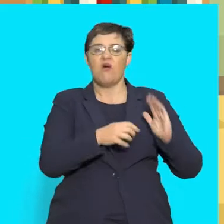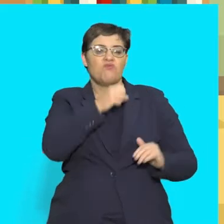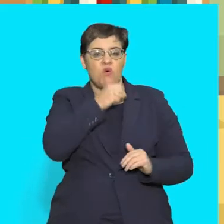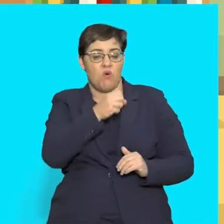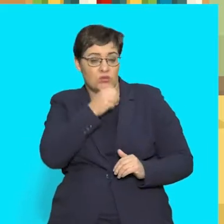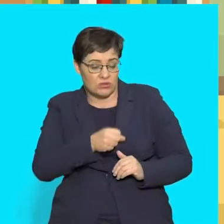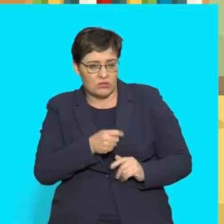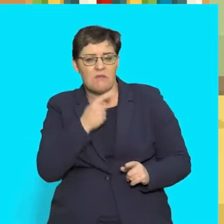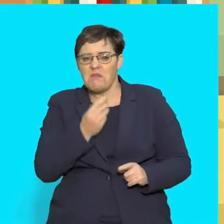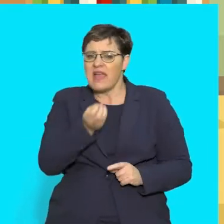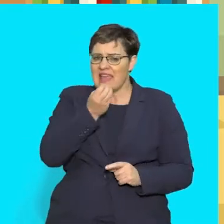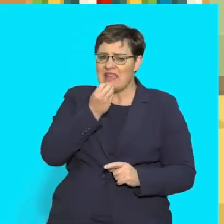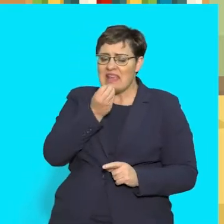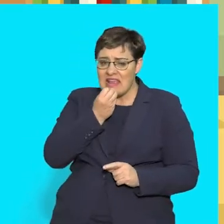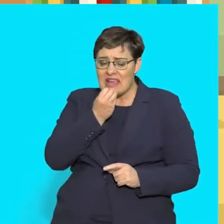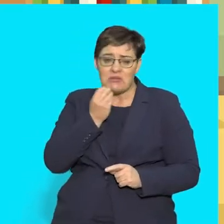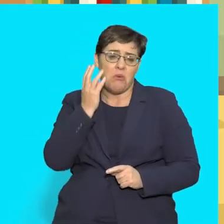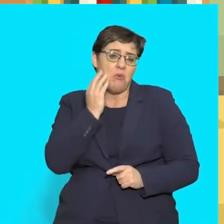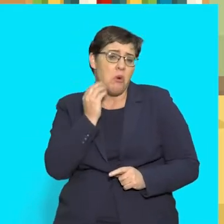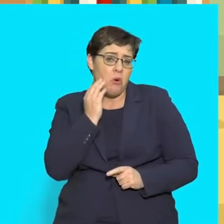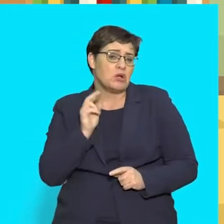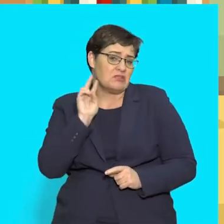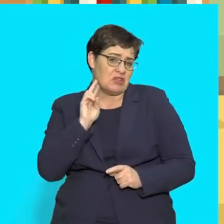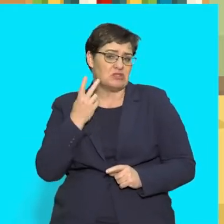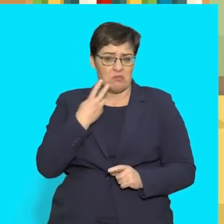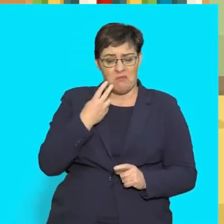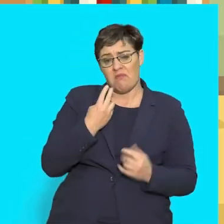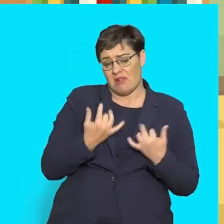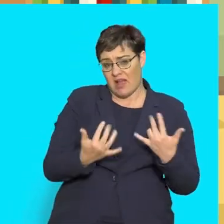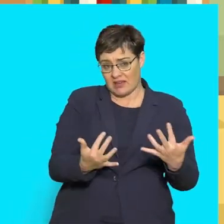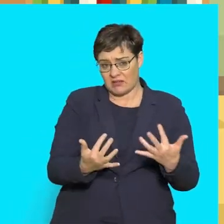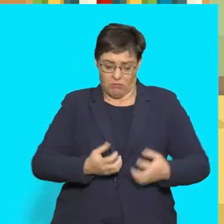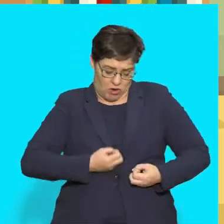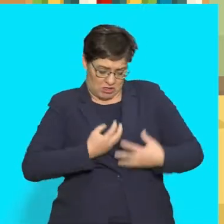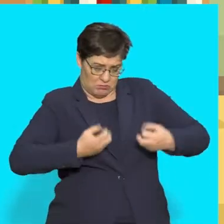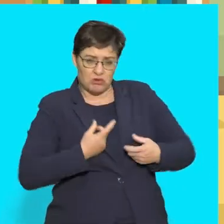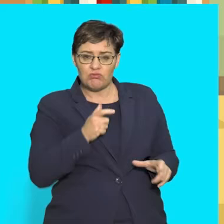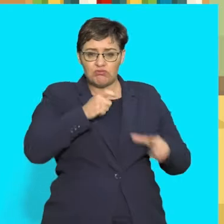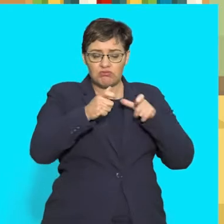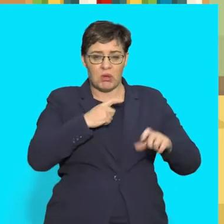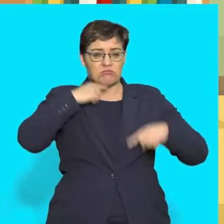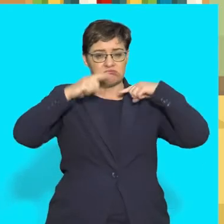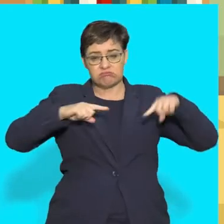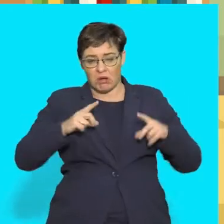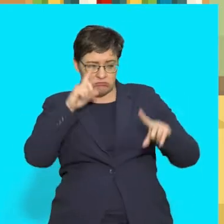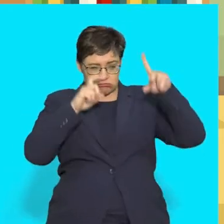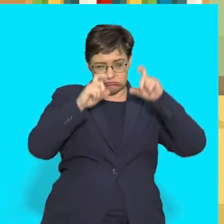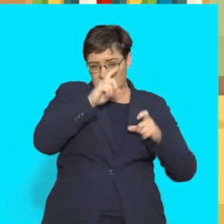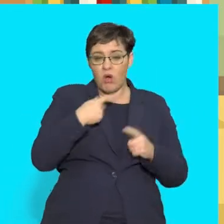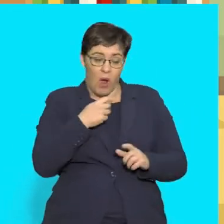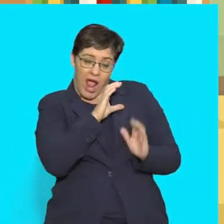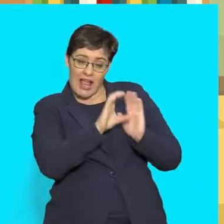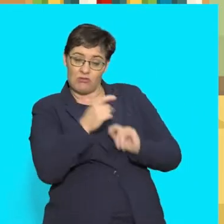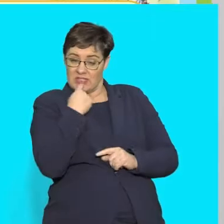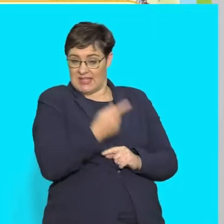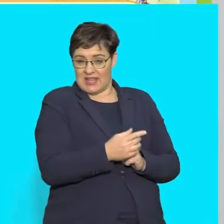goats who ate Gogo's vegetable garden. Remember to use good expression, especially when reading what the characters are